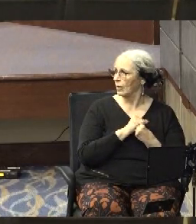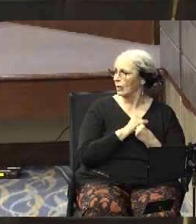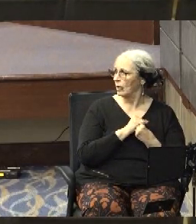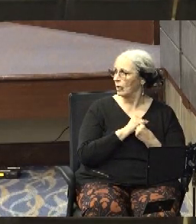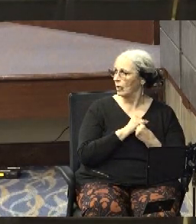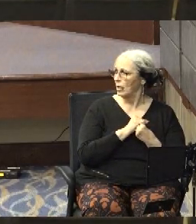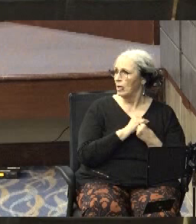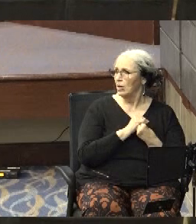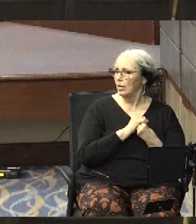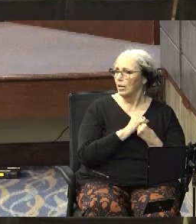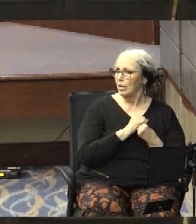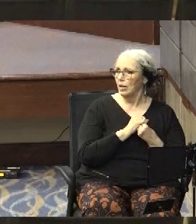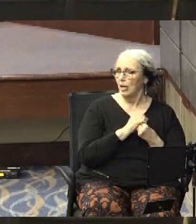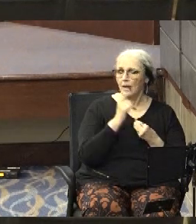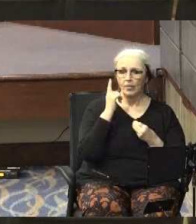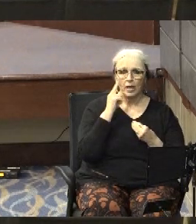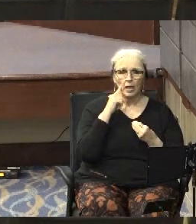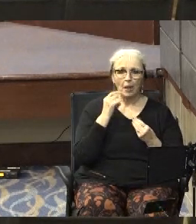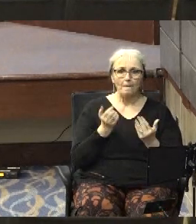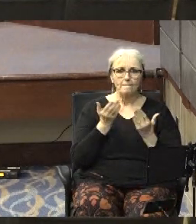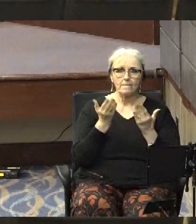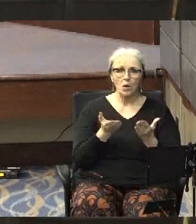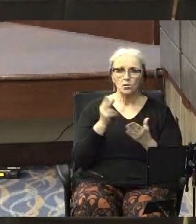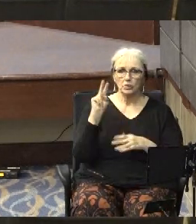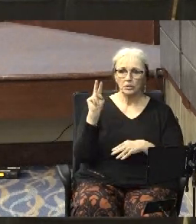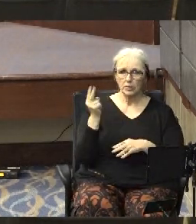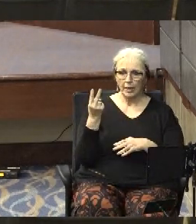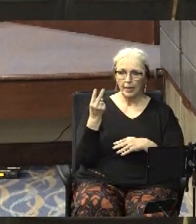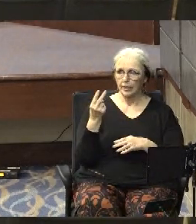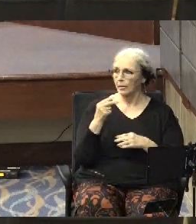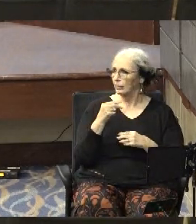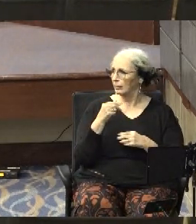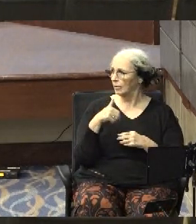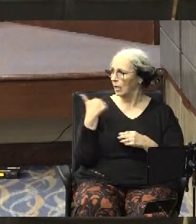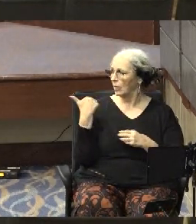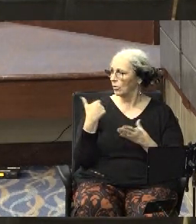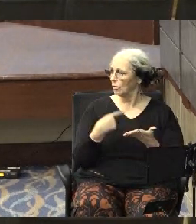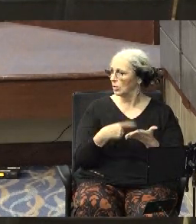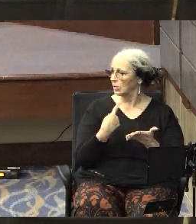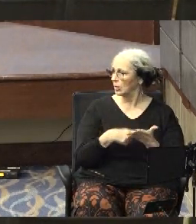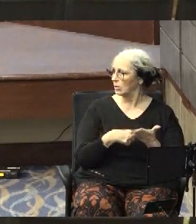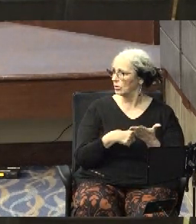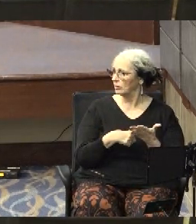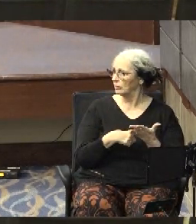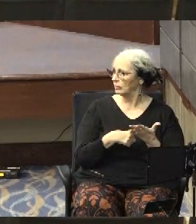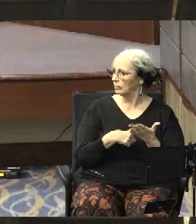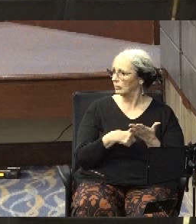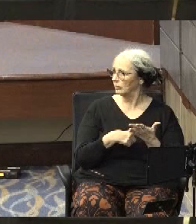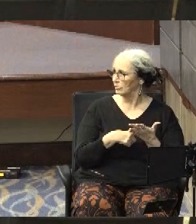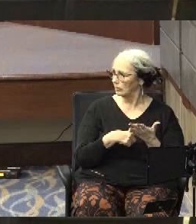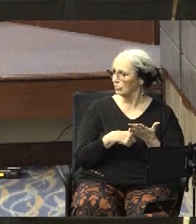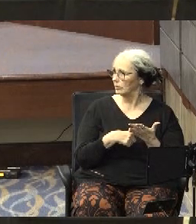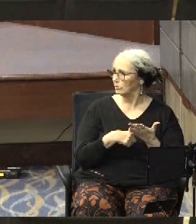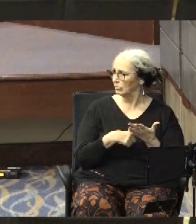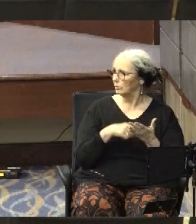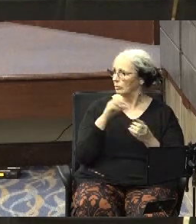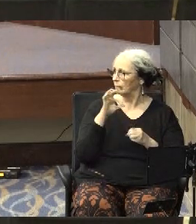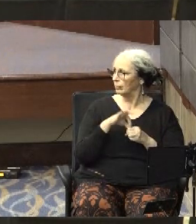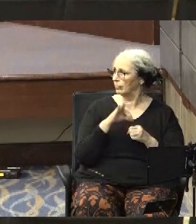I think we've got a motion and a second. And any other discussion? All right, hearing none, please poll the